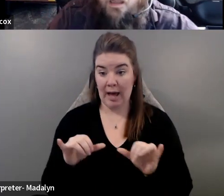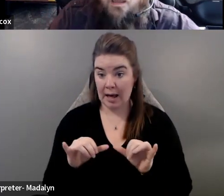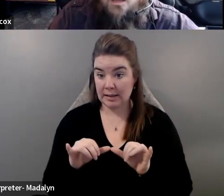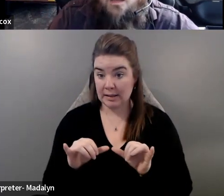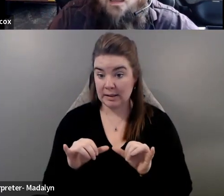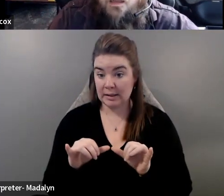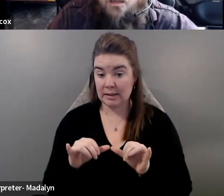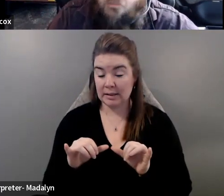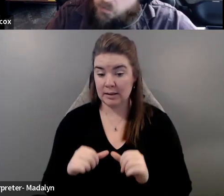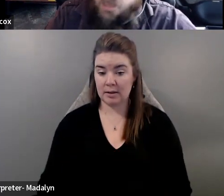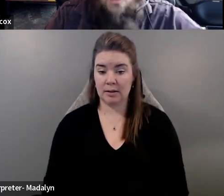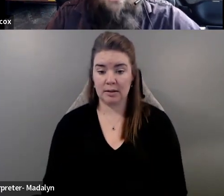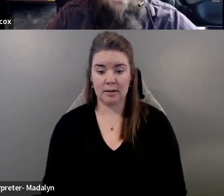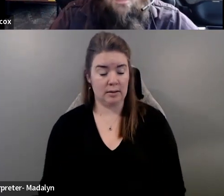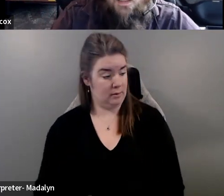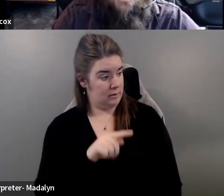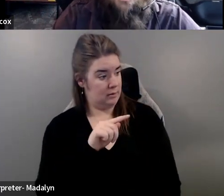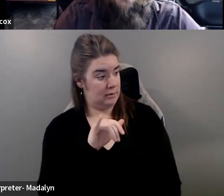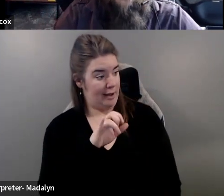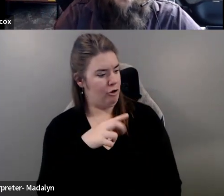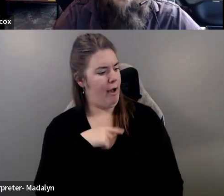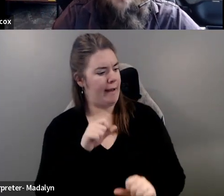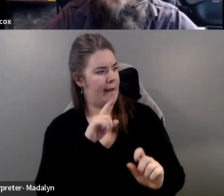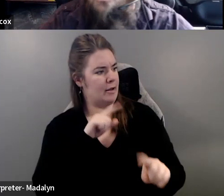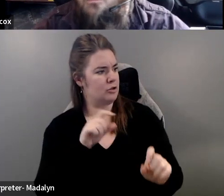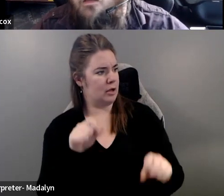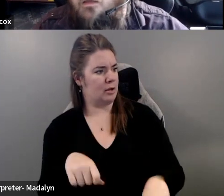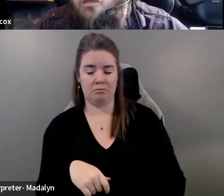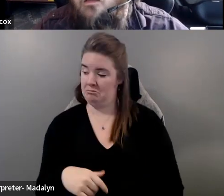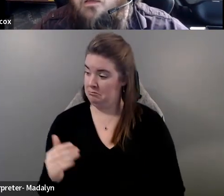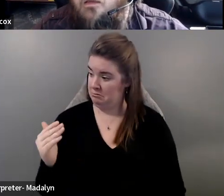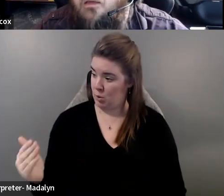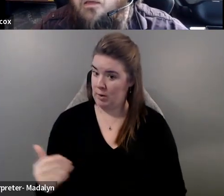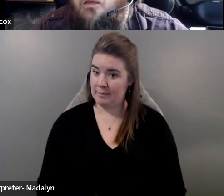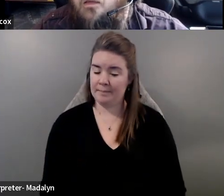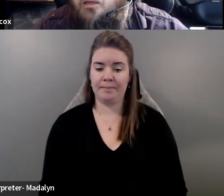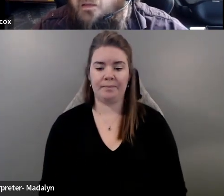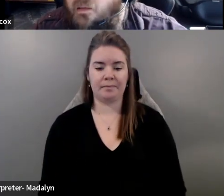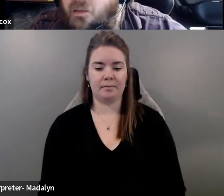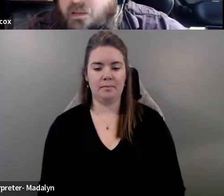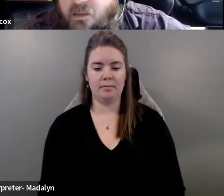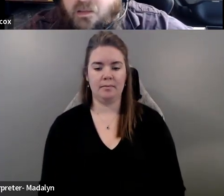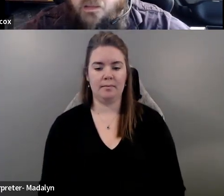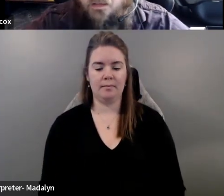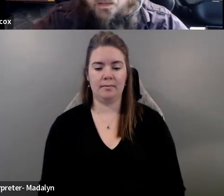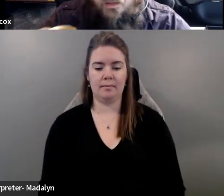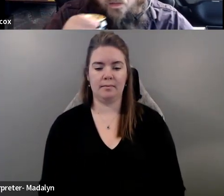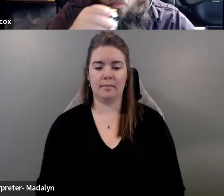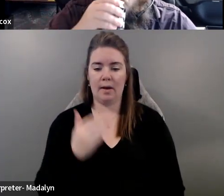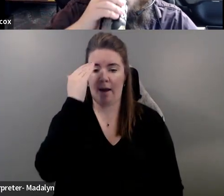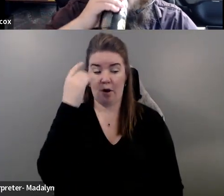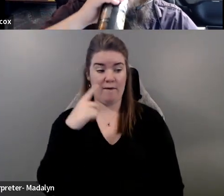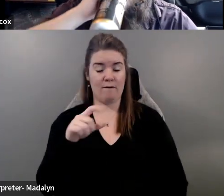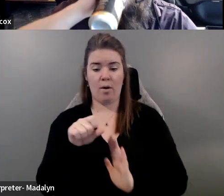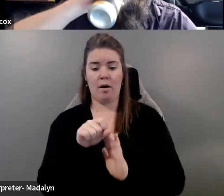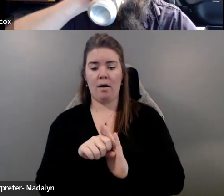Tyler, I Yeah. can take that if you want. Okay, go ahead. Okay, so I'll take, I know that it for Arkansas and it